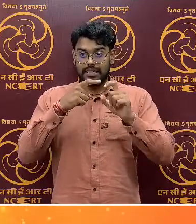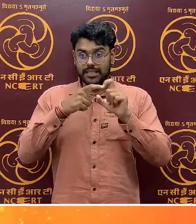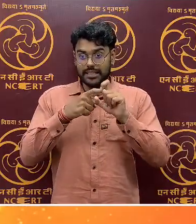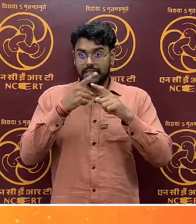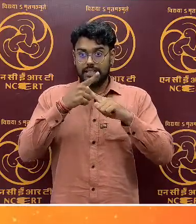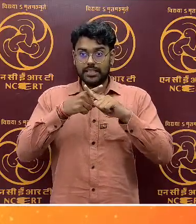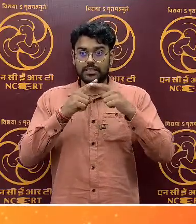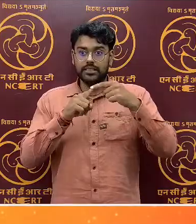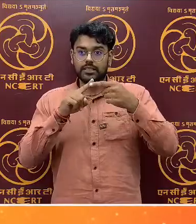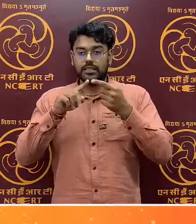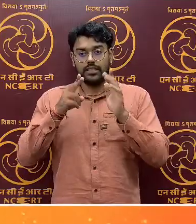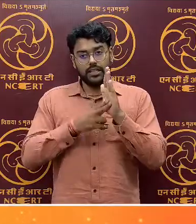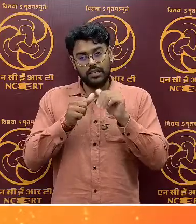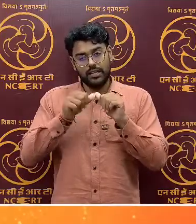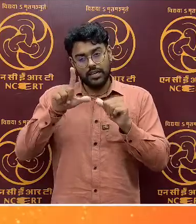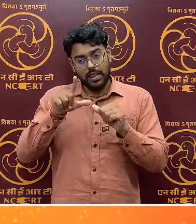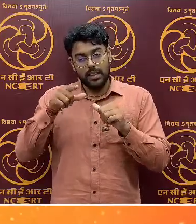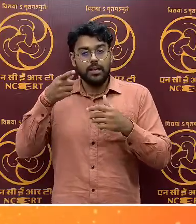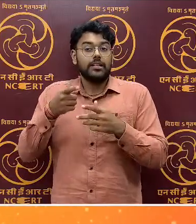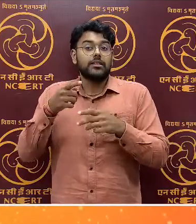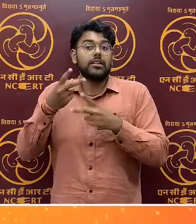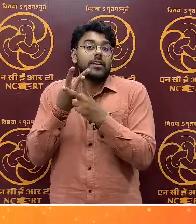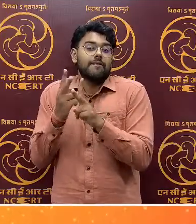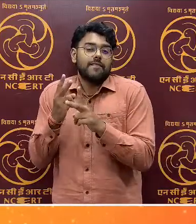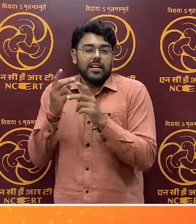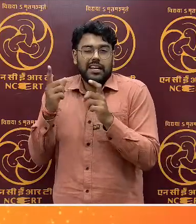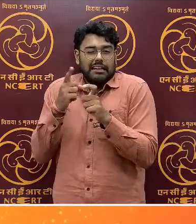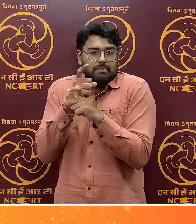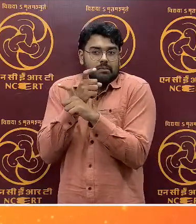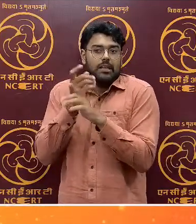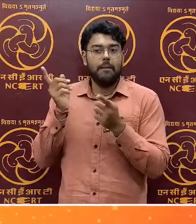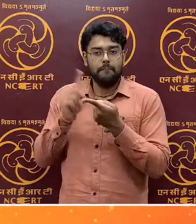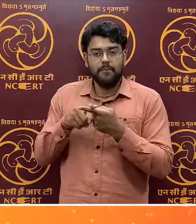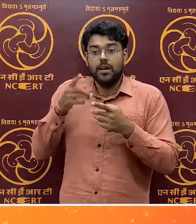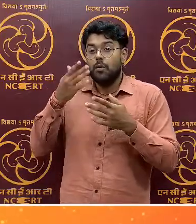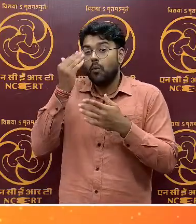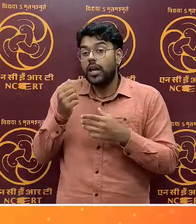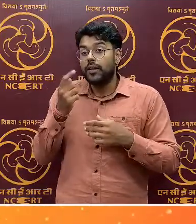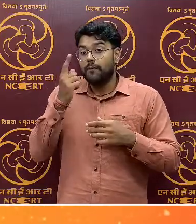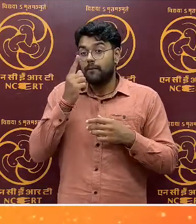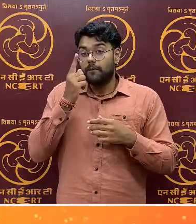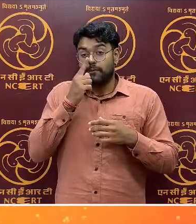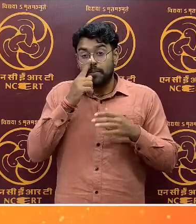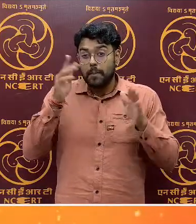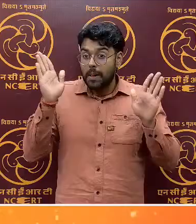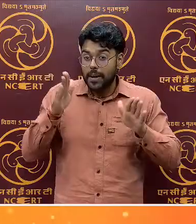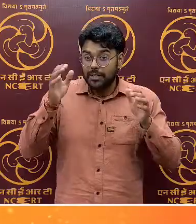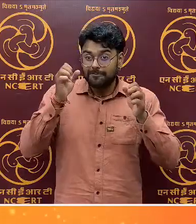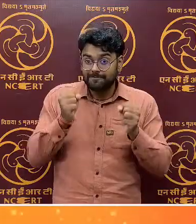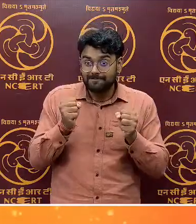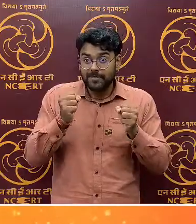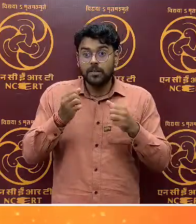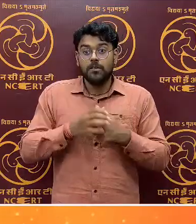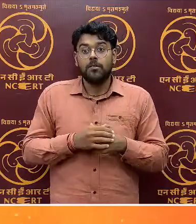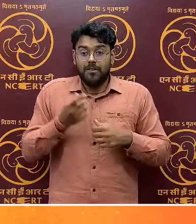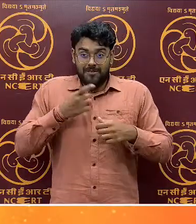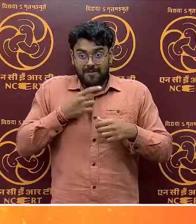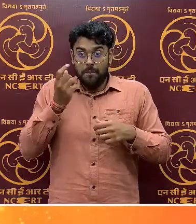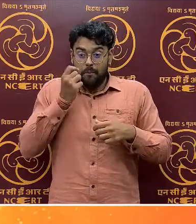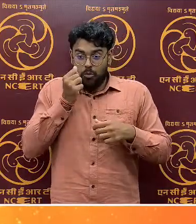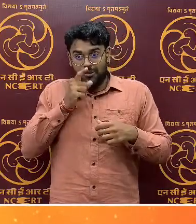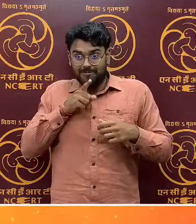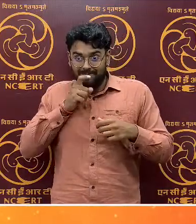yes, again that's a complicated process because the female is laying eggs over there, Yeah. and the male is releasing